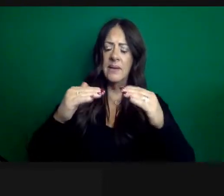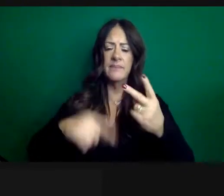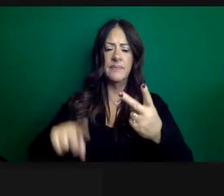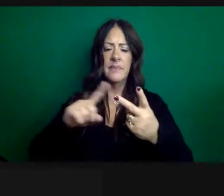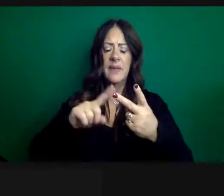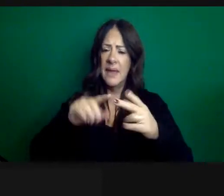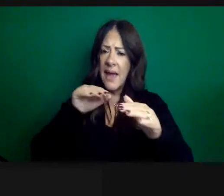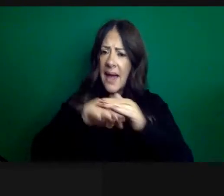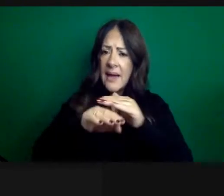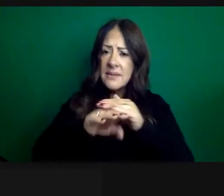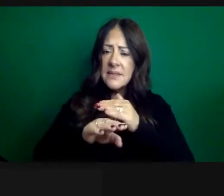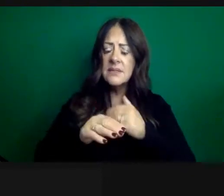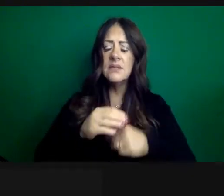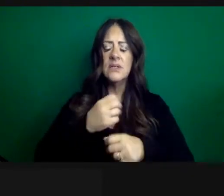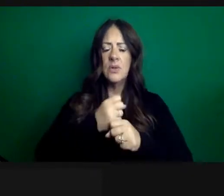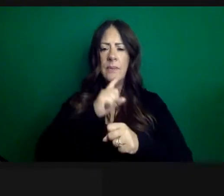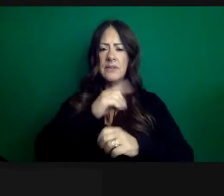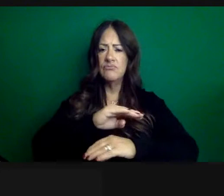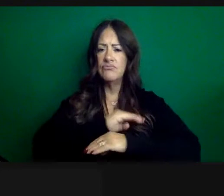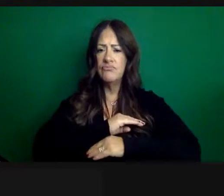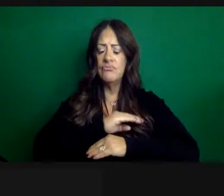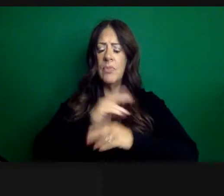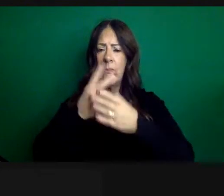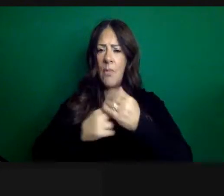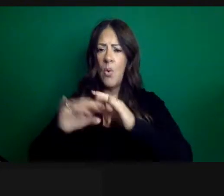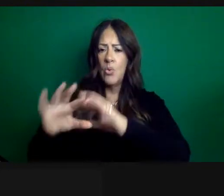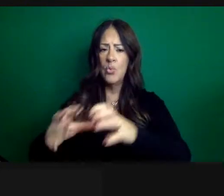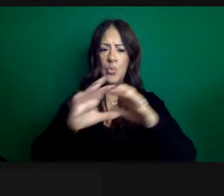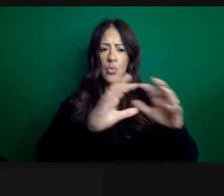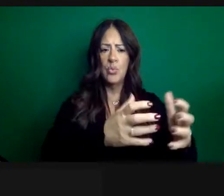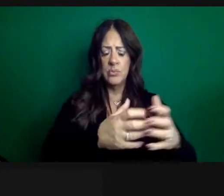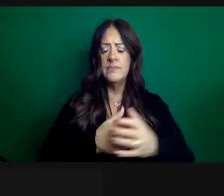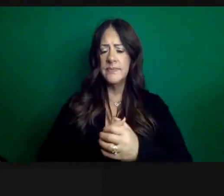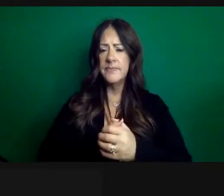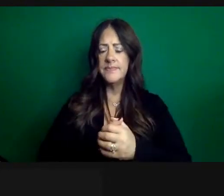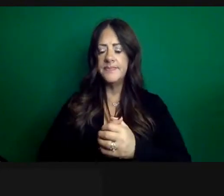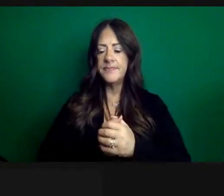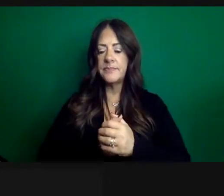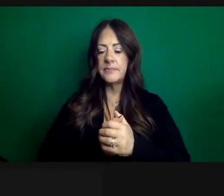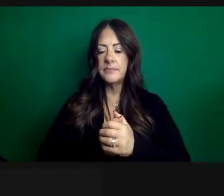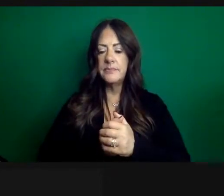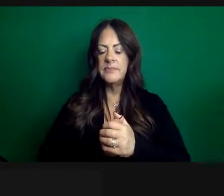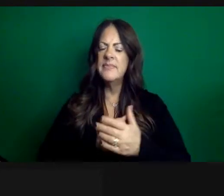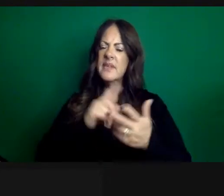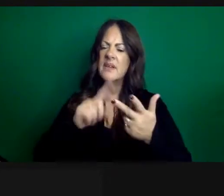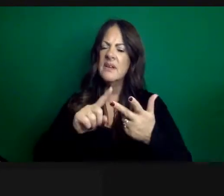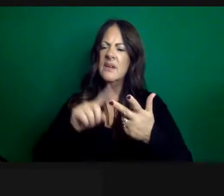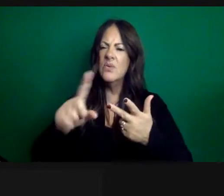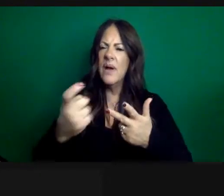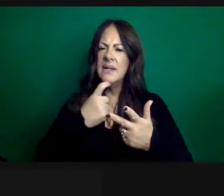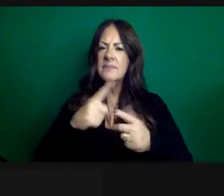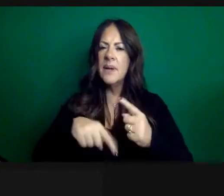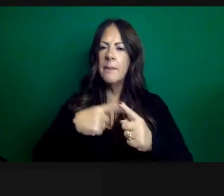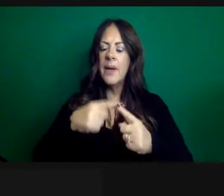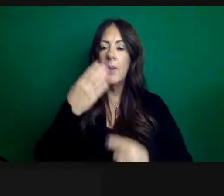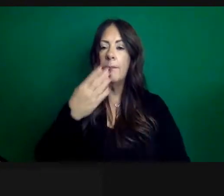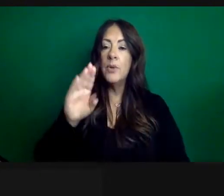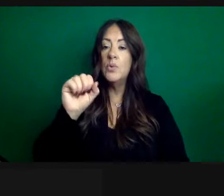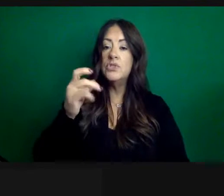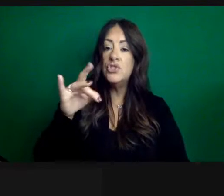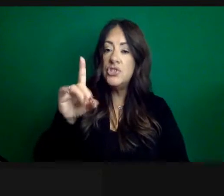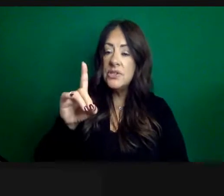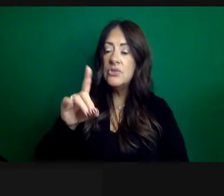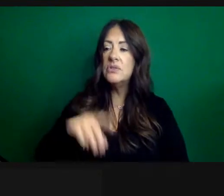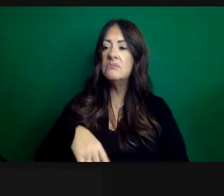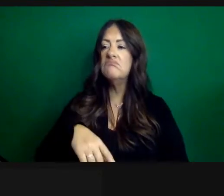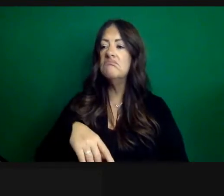needs of those various groups. With regards to the SHIELD questions, again, better left for